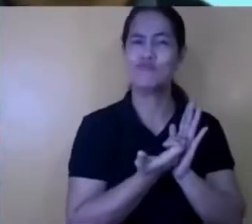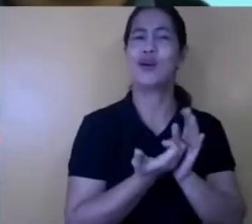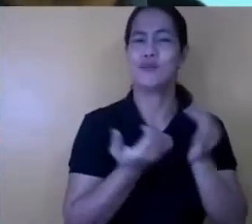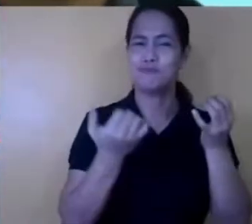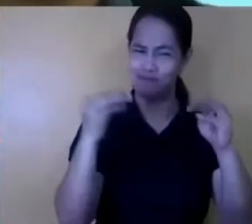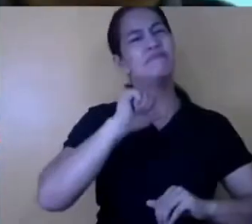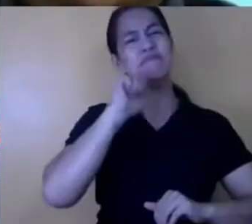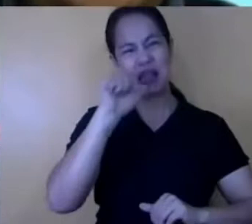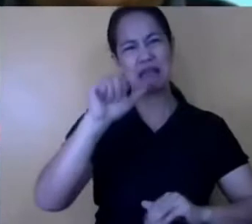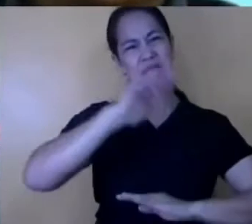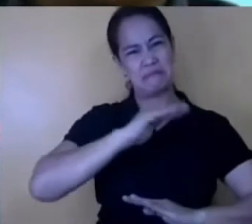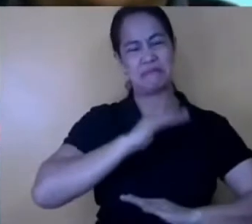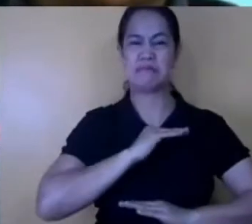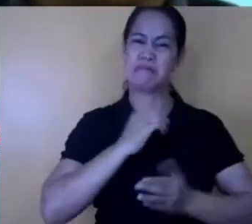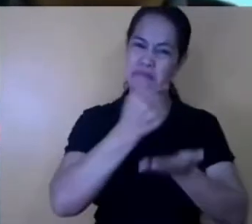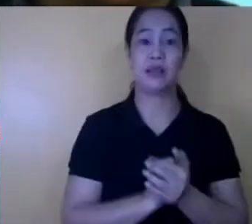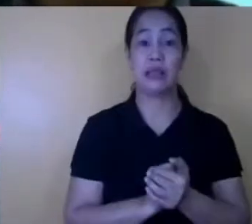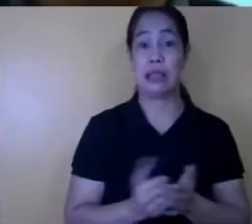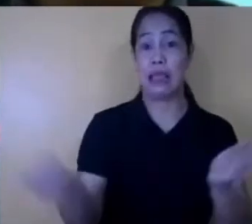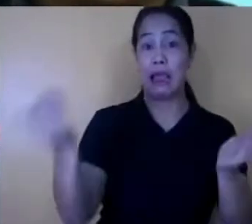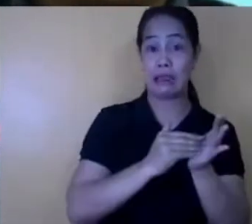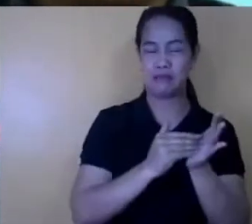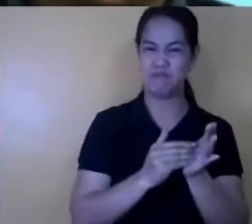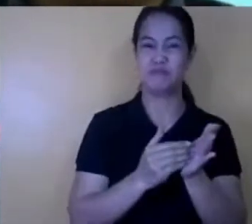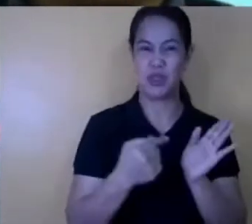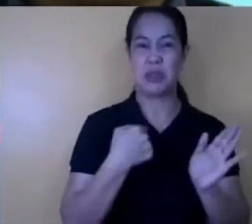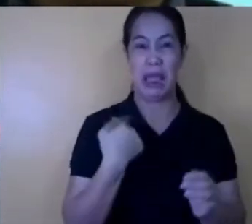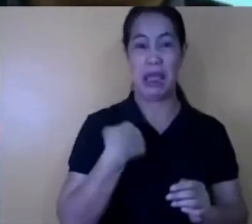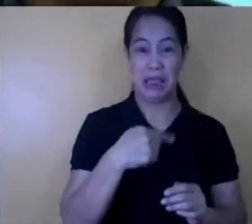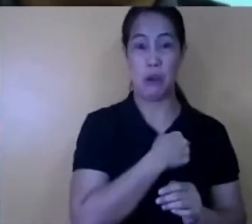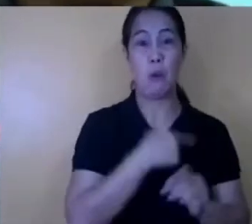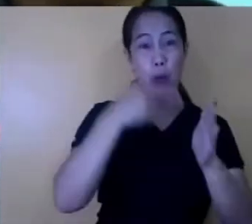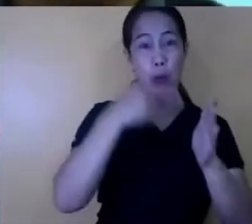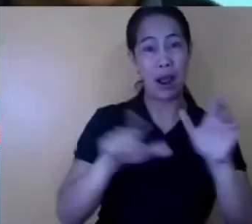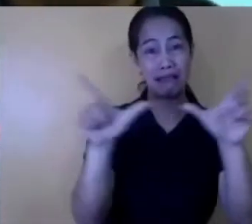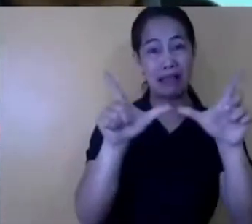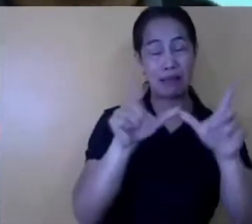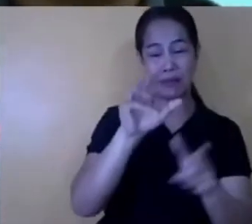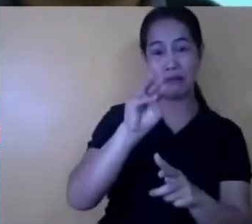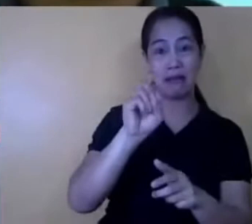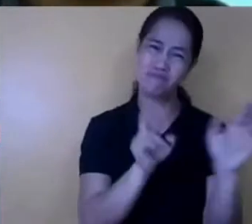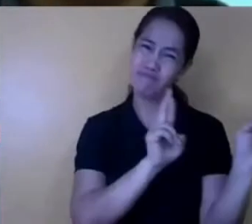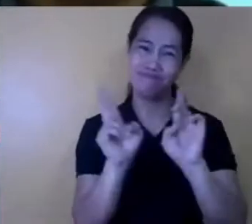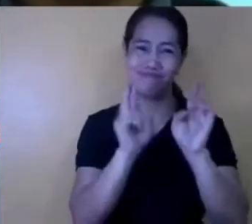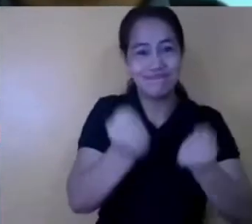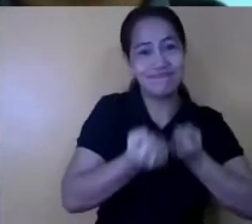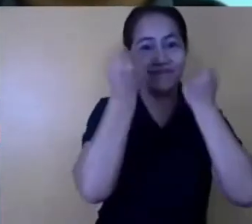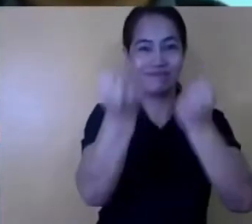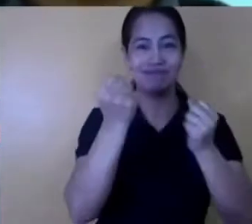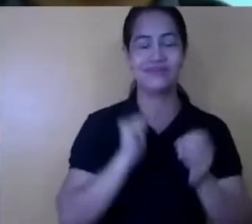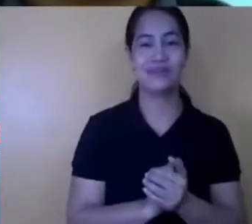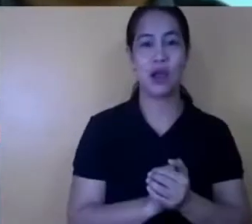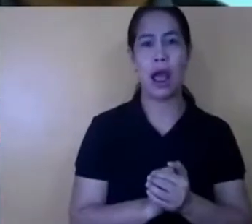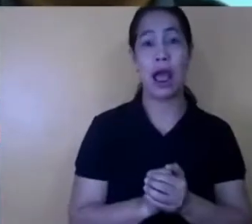unsatisfactory rating. So again, it's up to us what level of MOV we are ready to submit. I hope